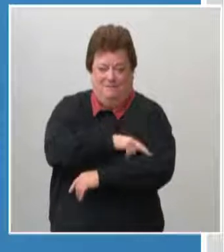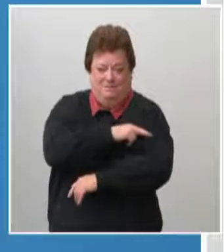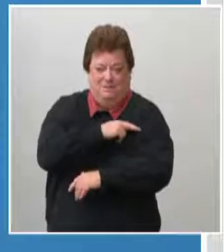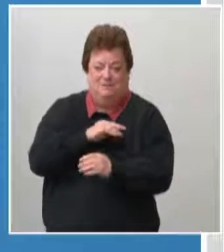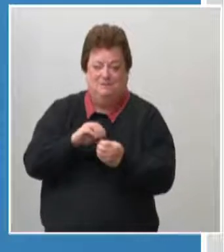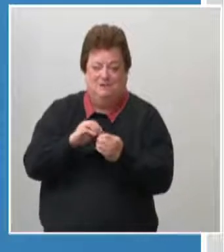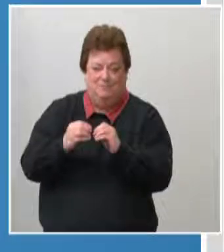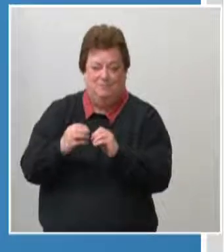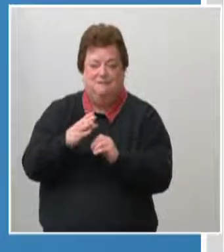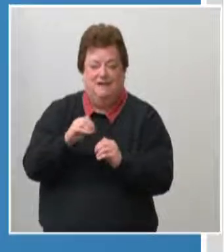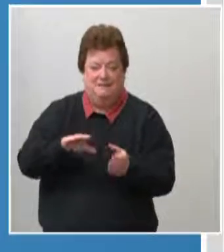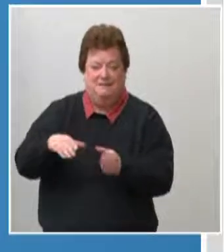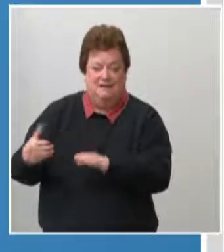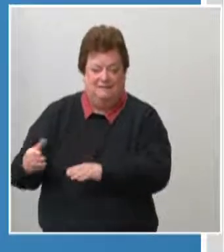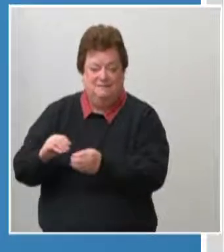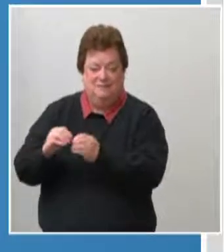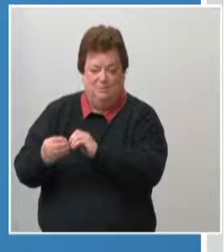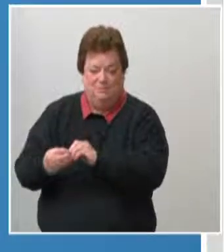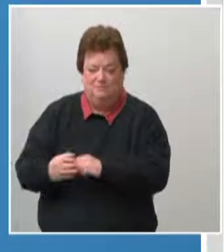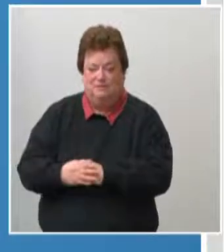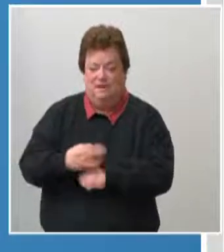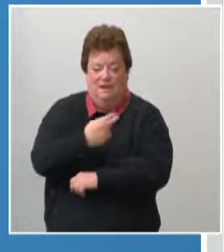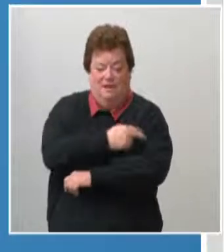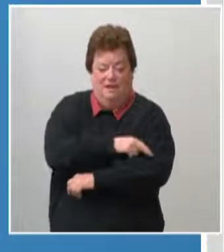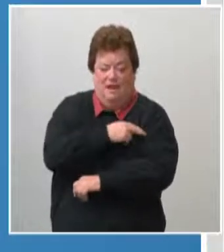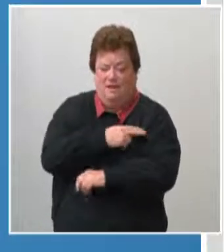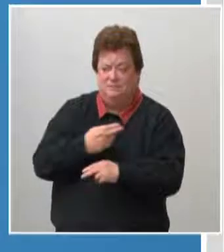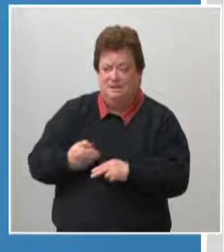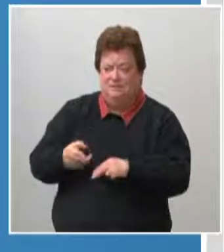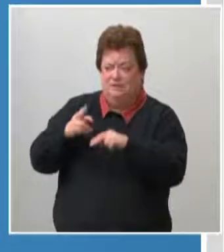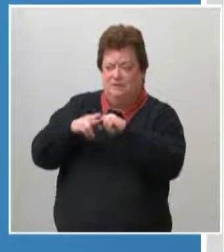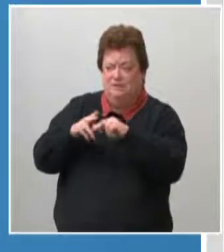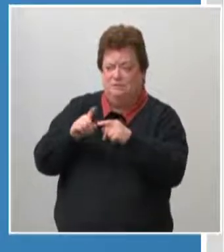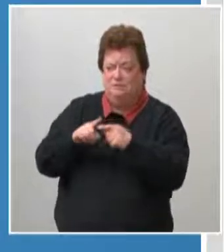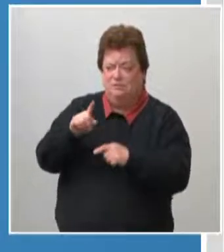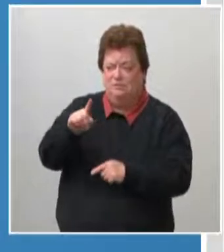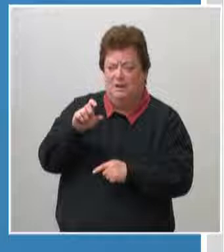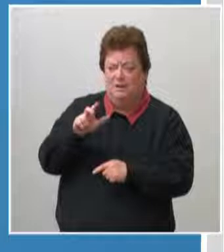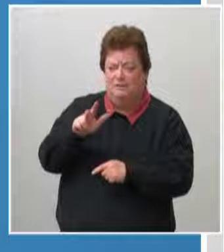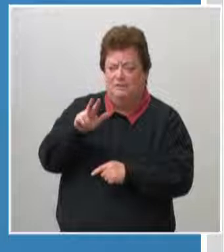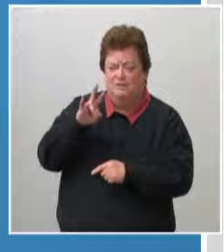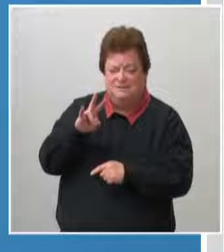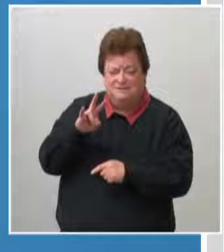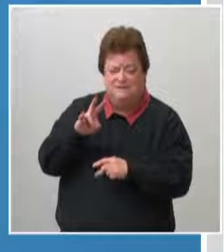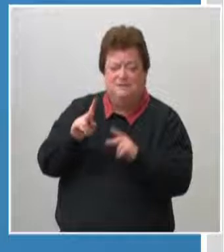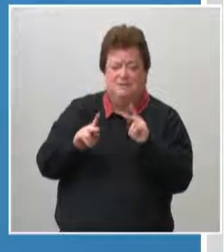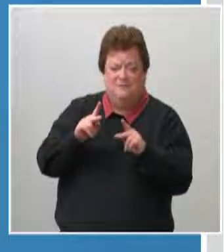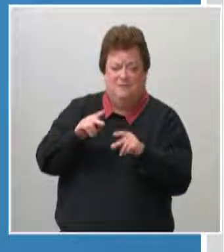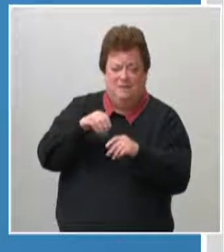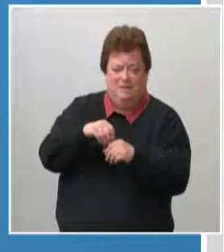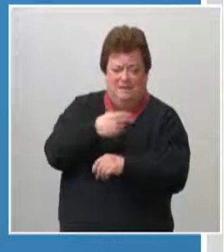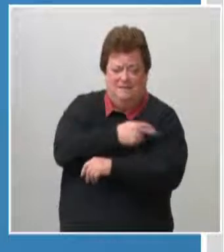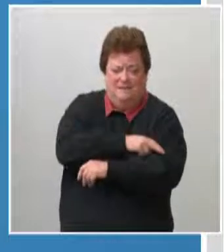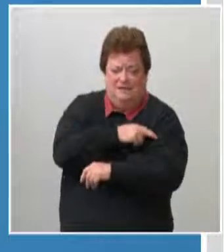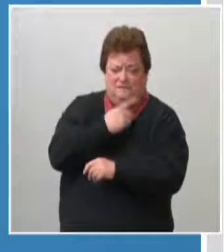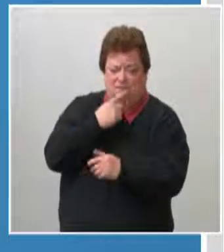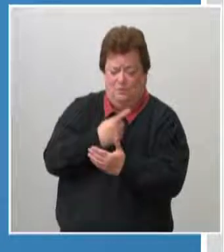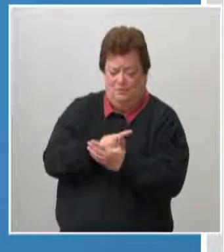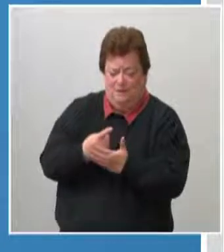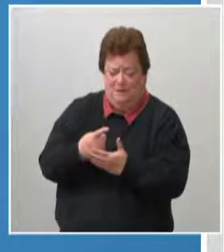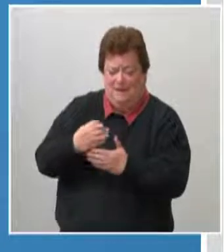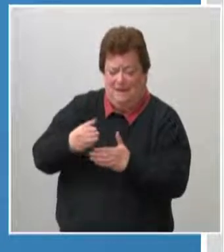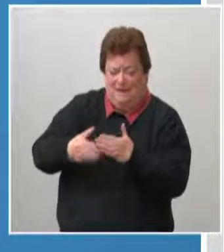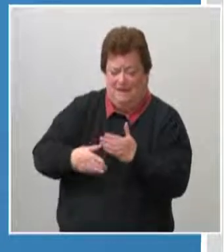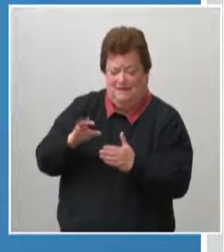hospitalizations and deaths. Hospitalizations increased to an average of 137 people per day for the week ending